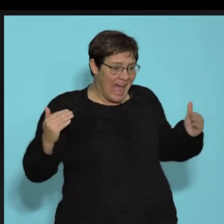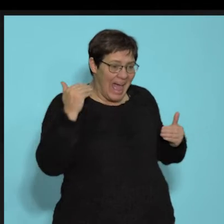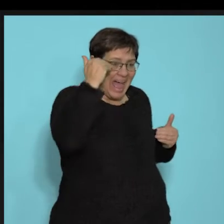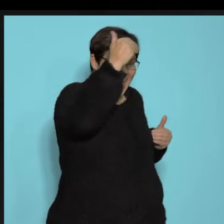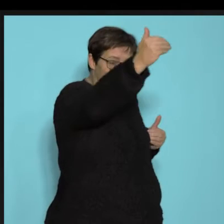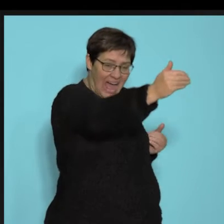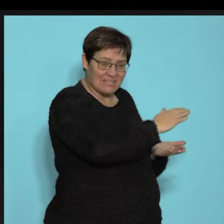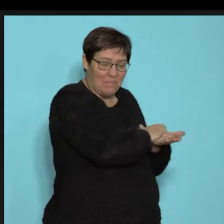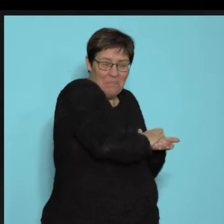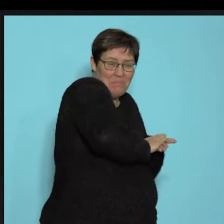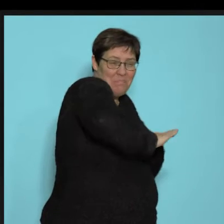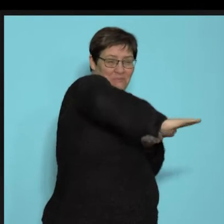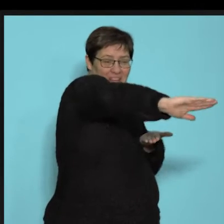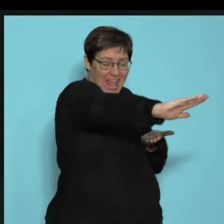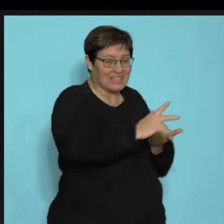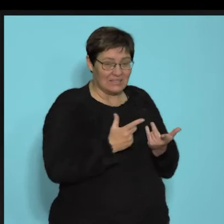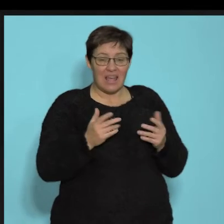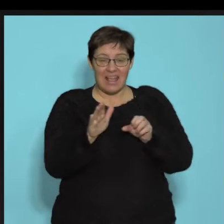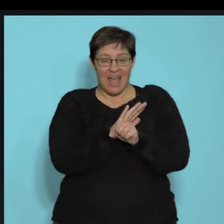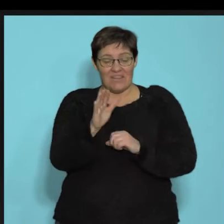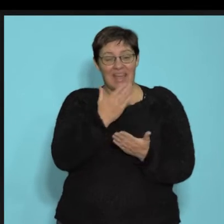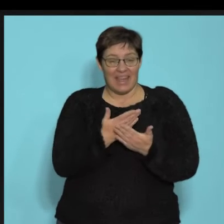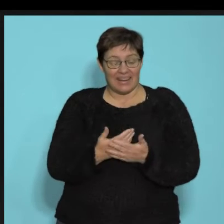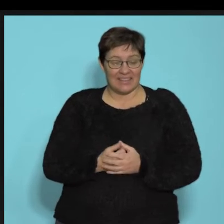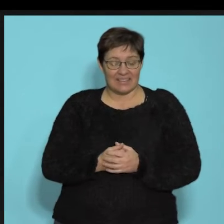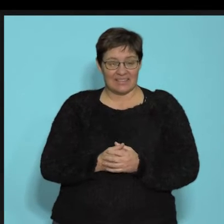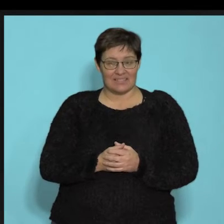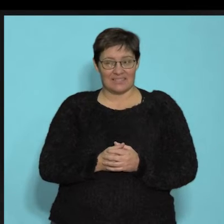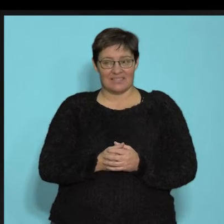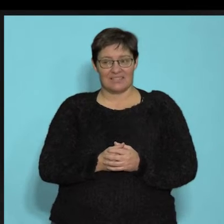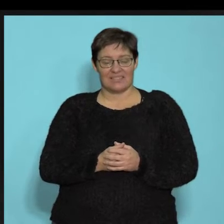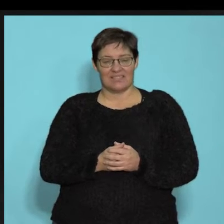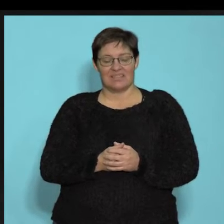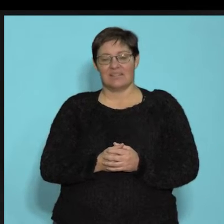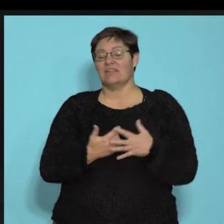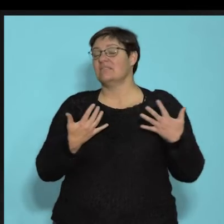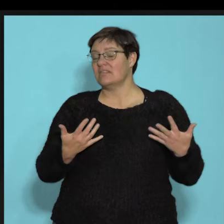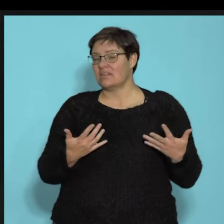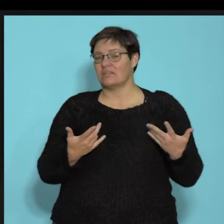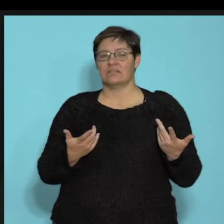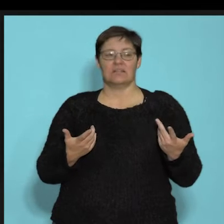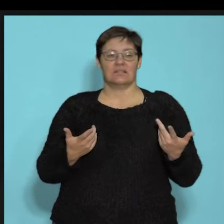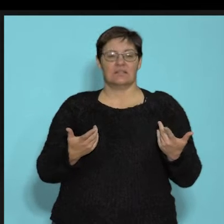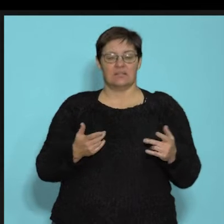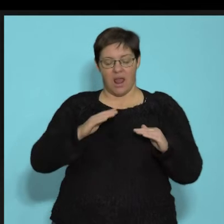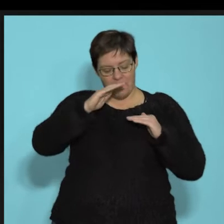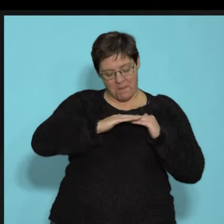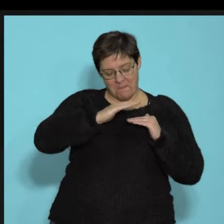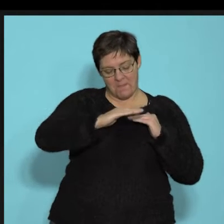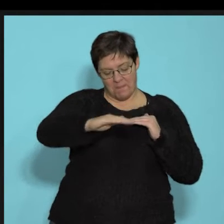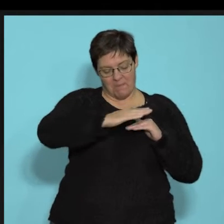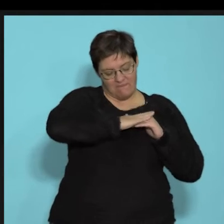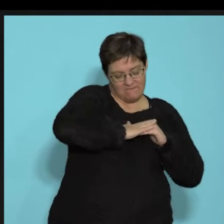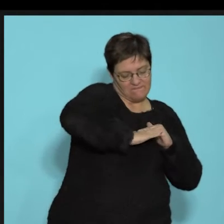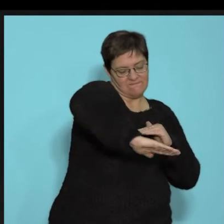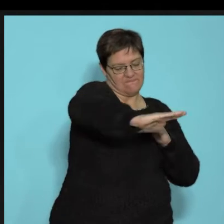very small, but if I was to iron them out, if I was to lay